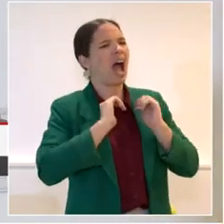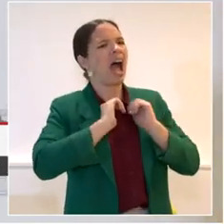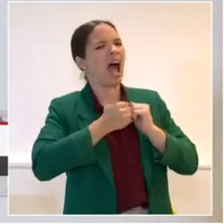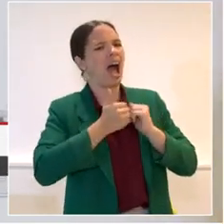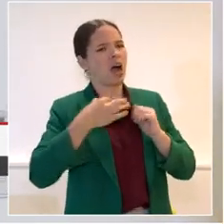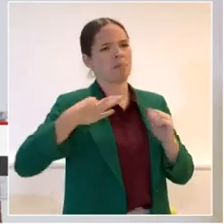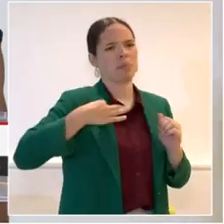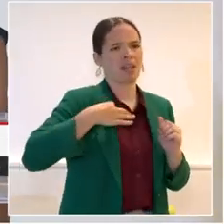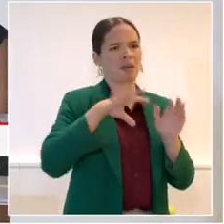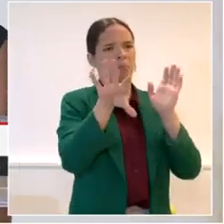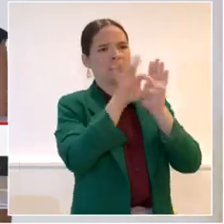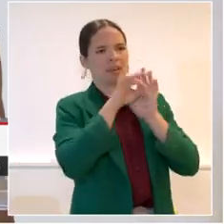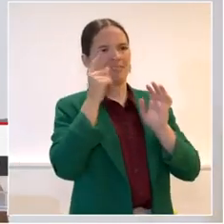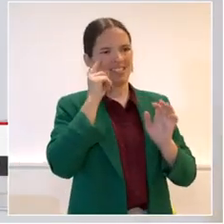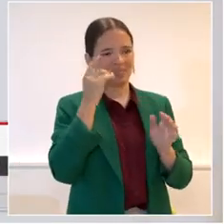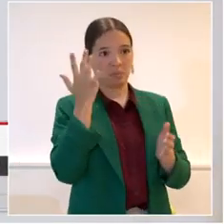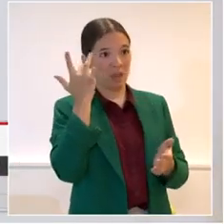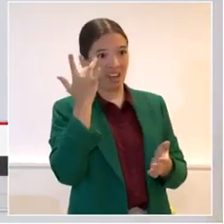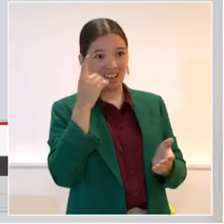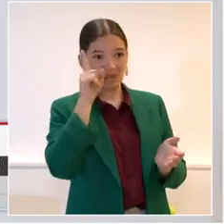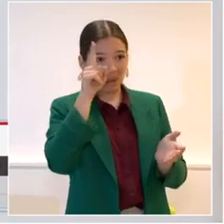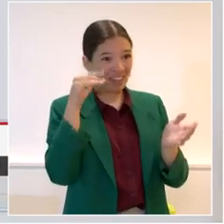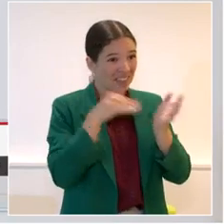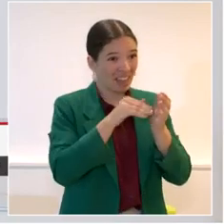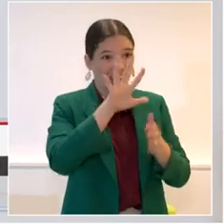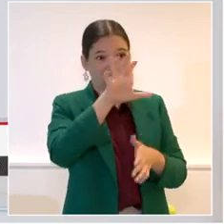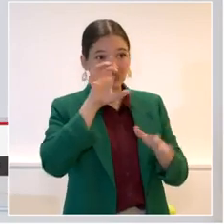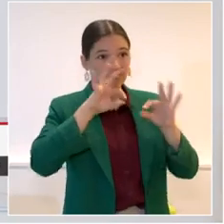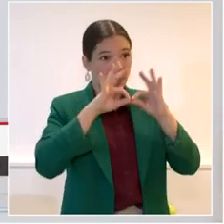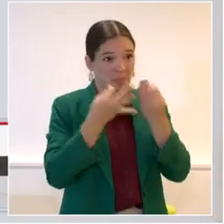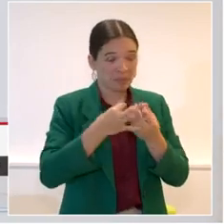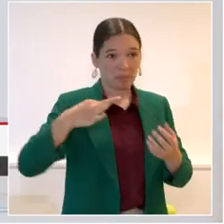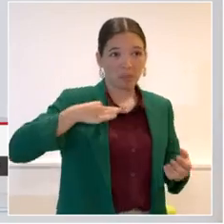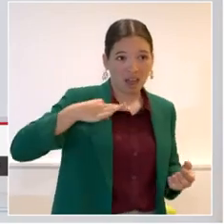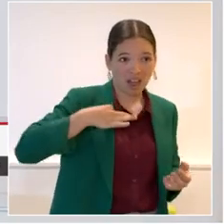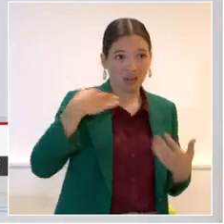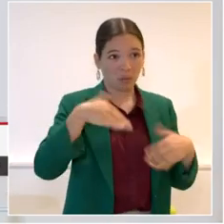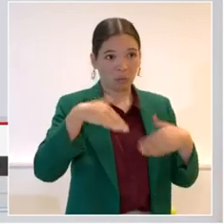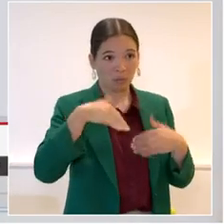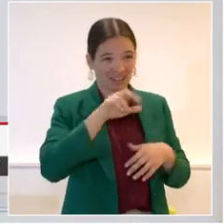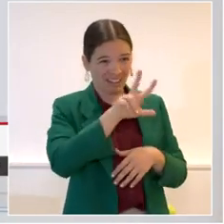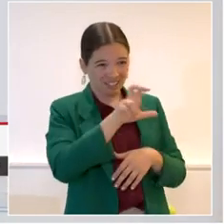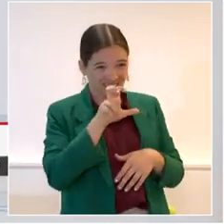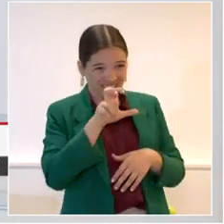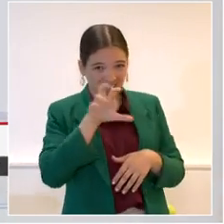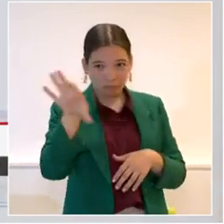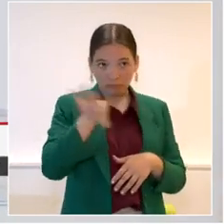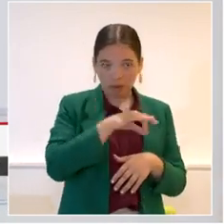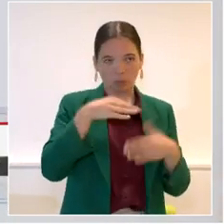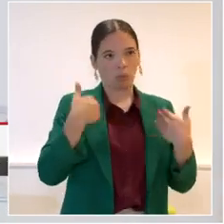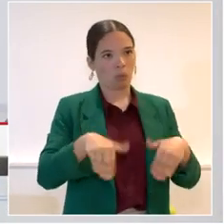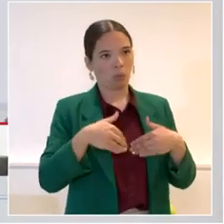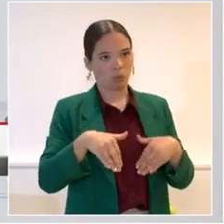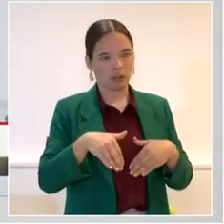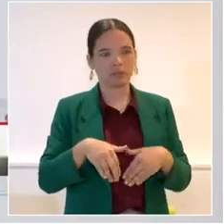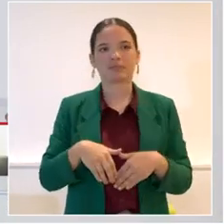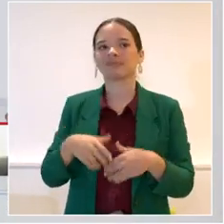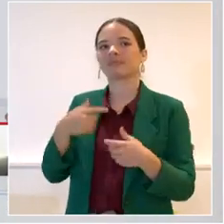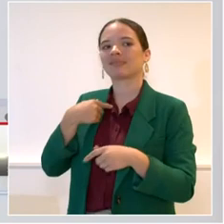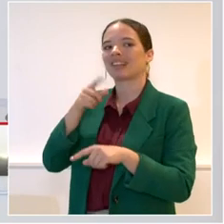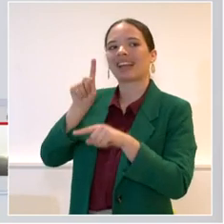were 1,500 and only 300 could be chosen initially? So because we were not able to serve everybody,